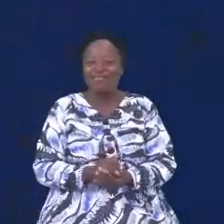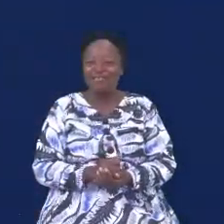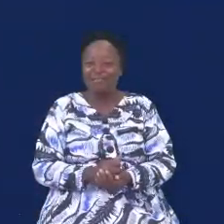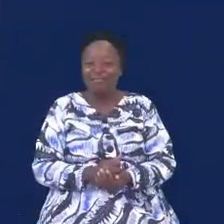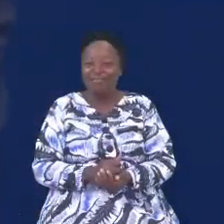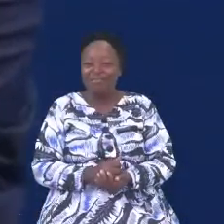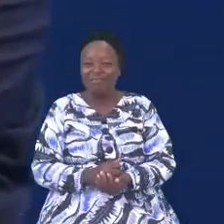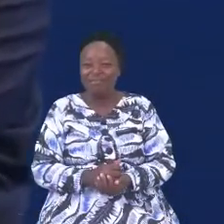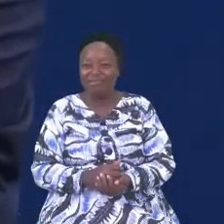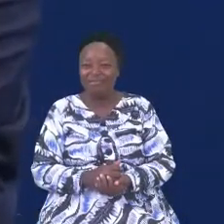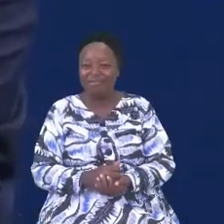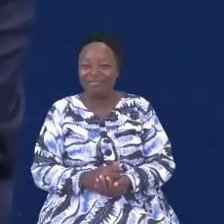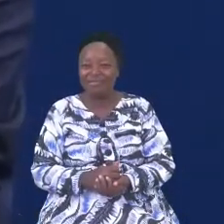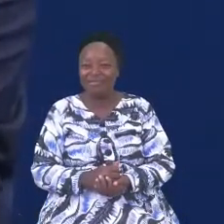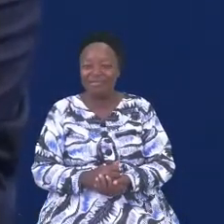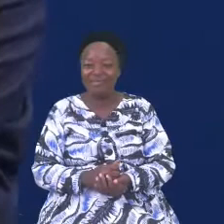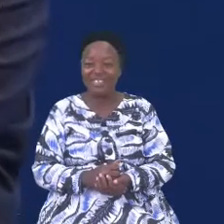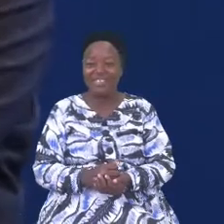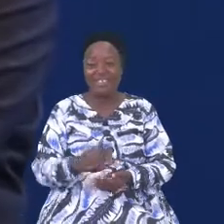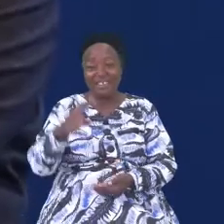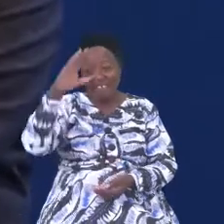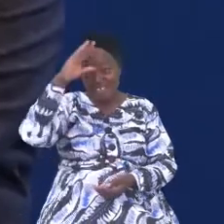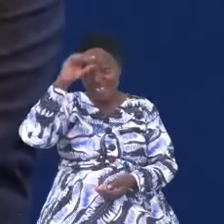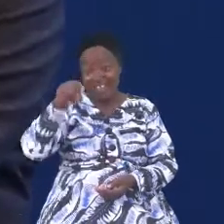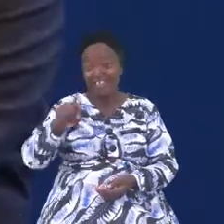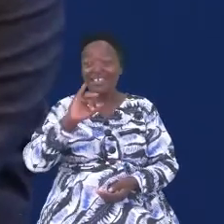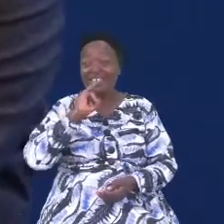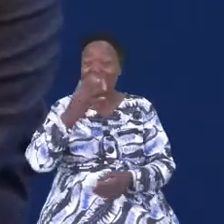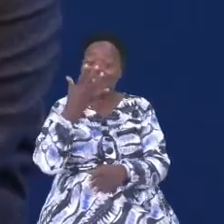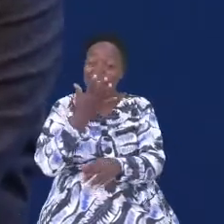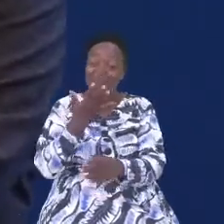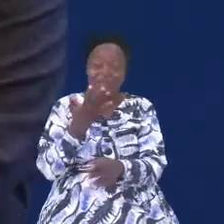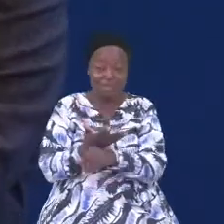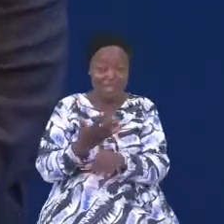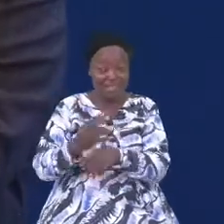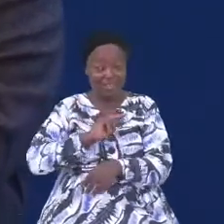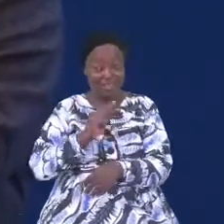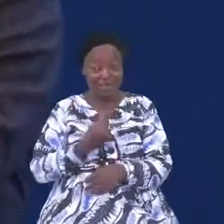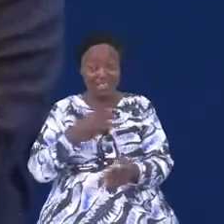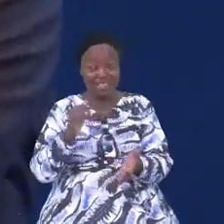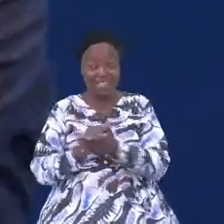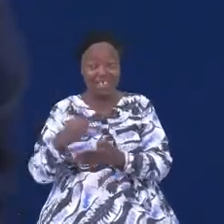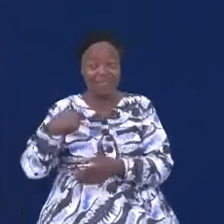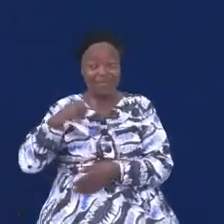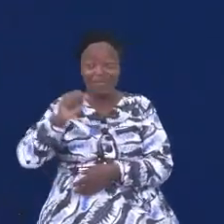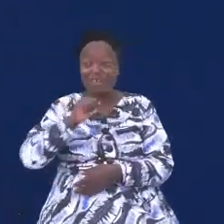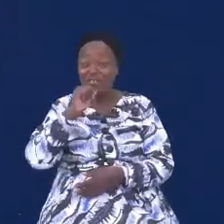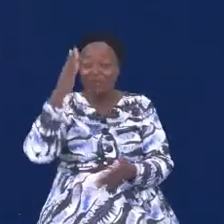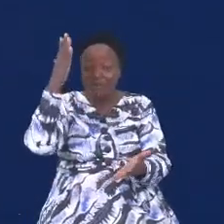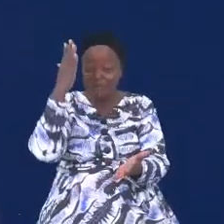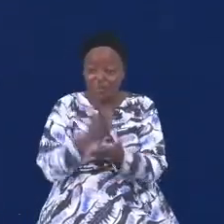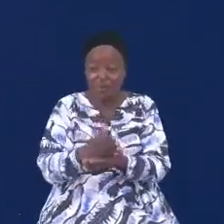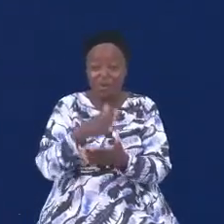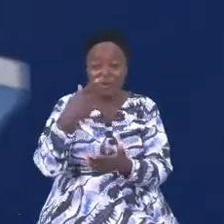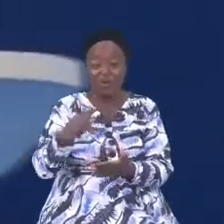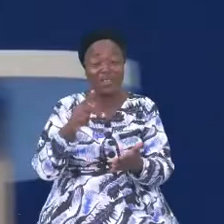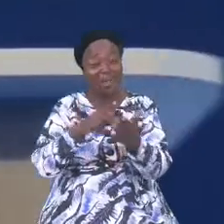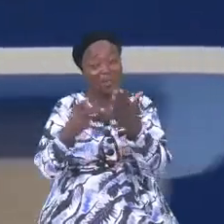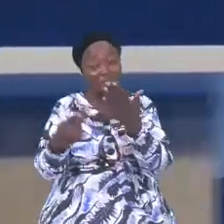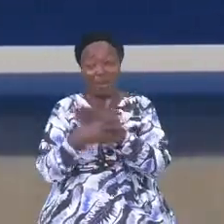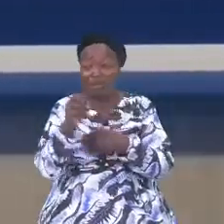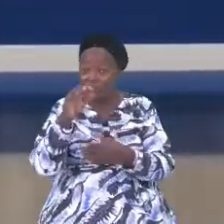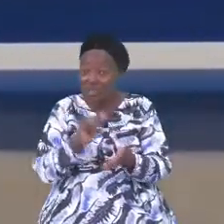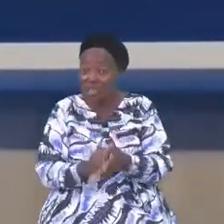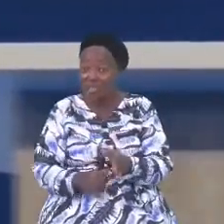It's appealing to us that we should not stop the crusade. So that